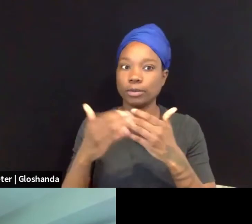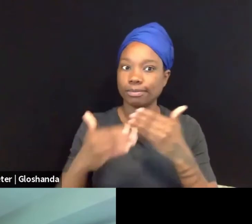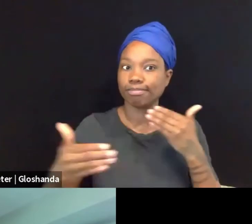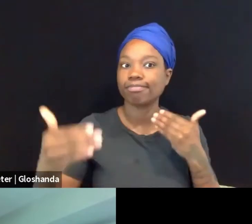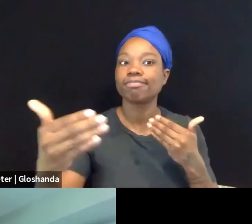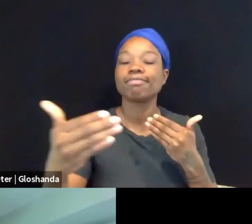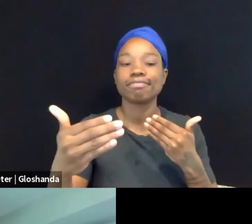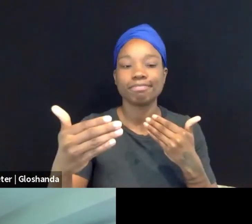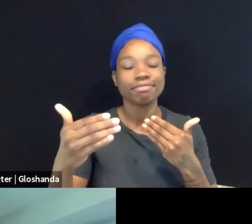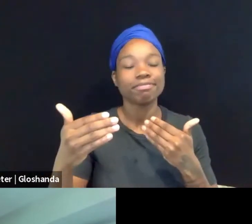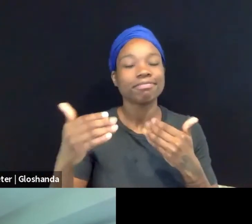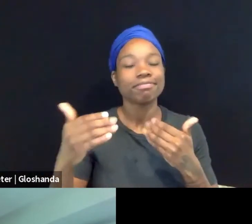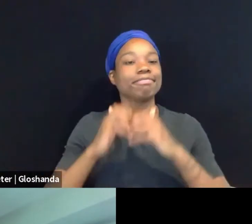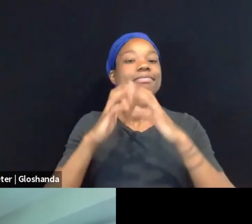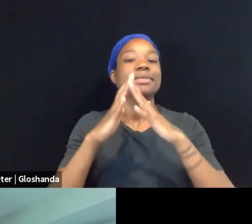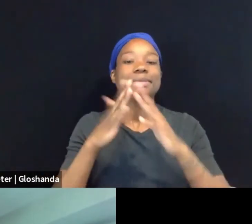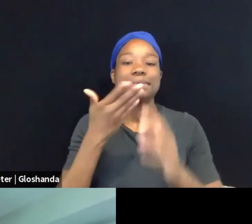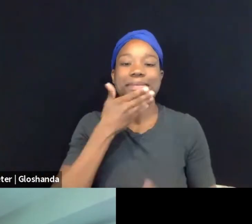will.